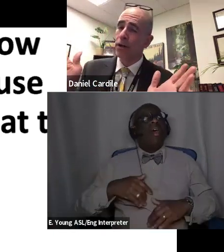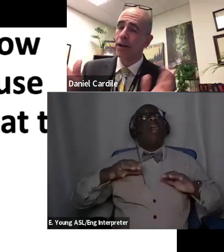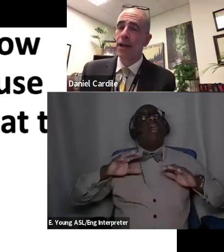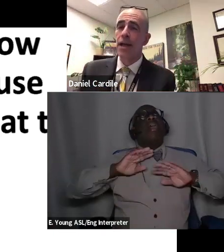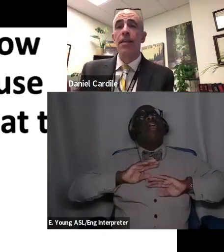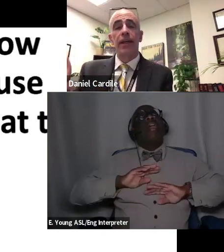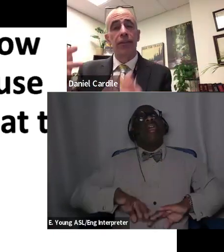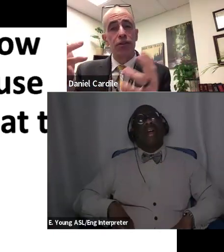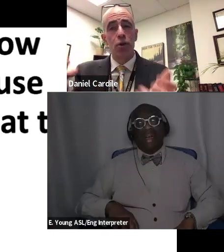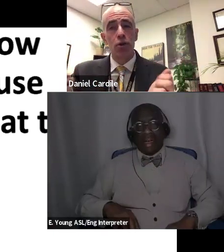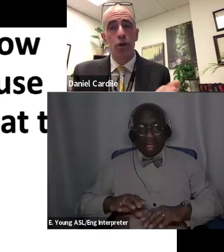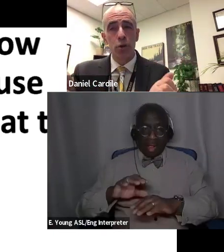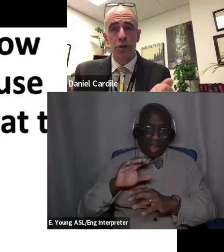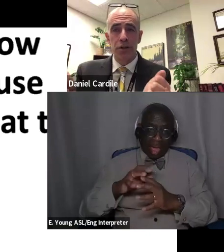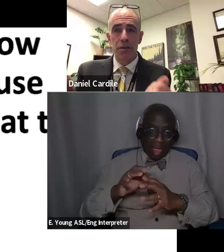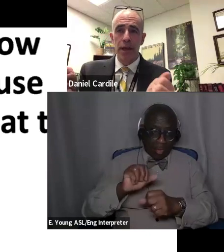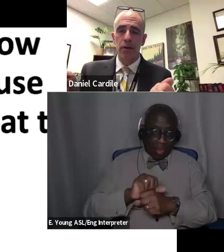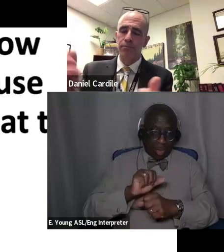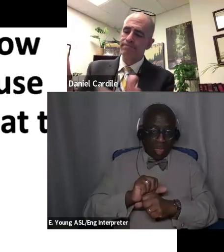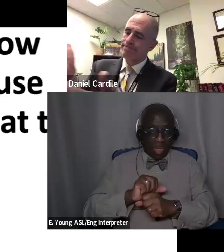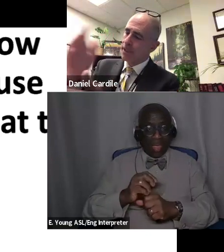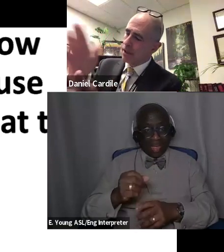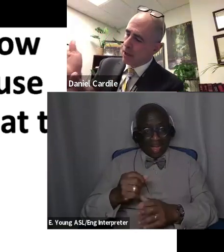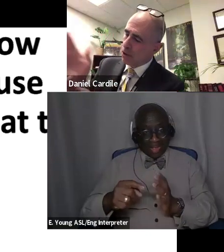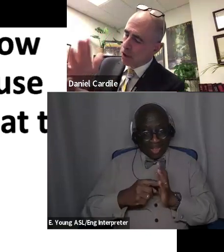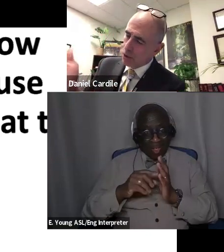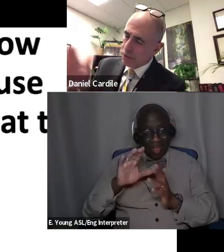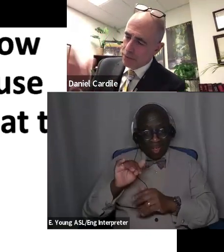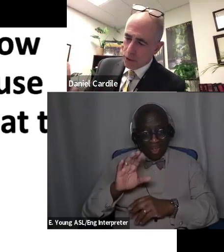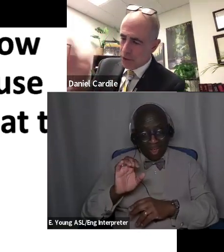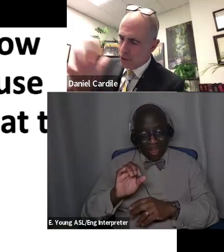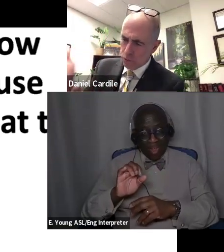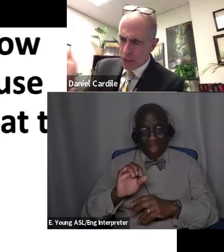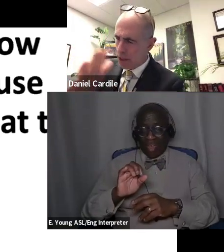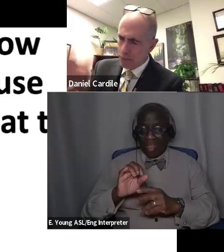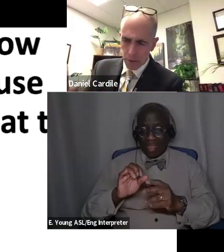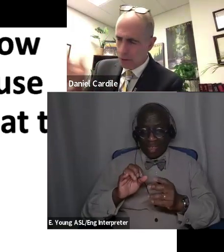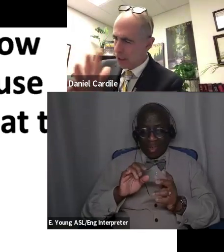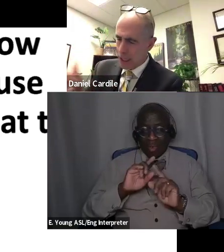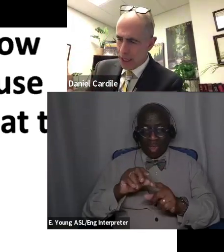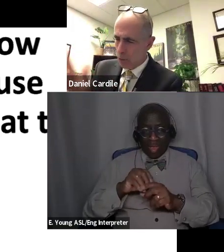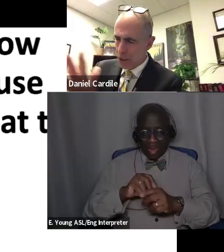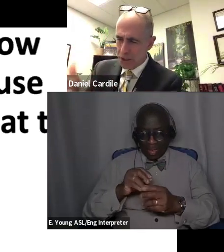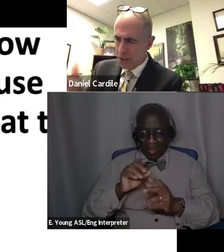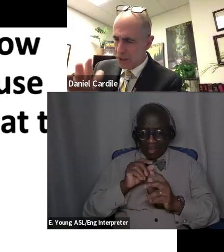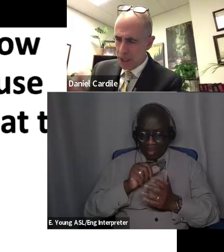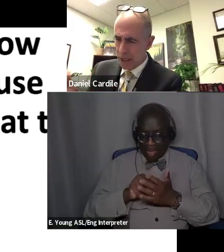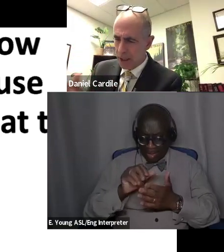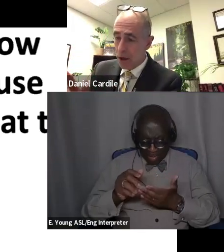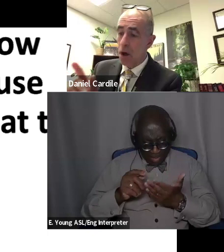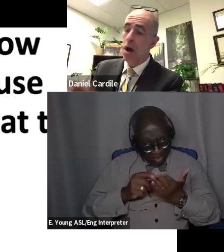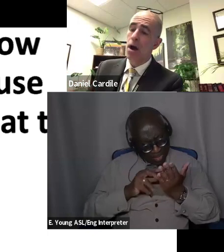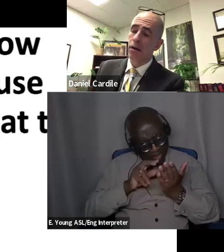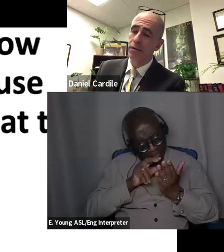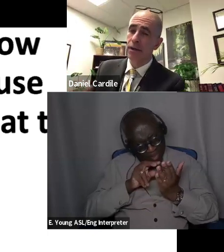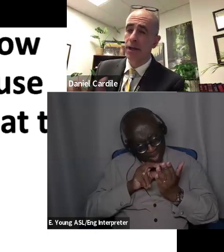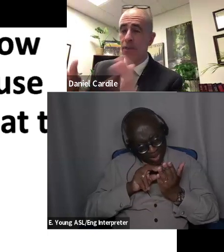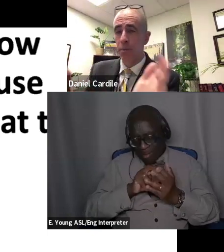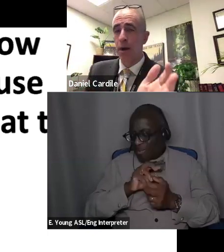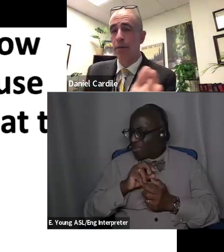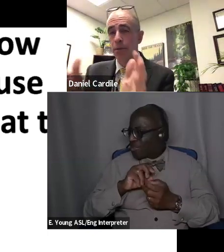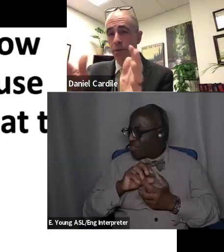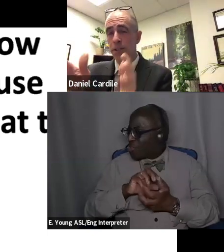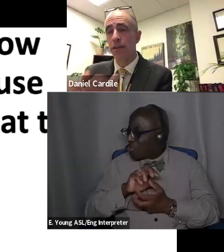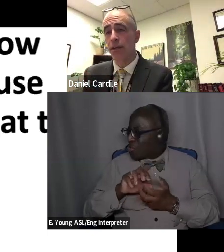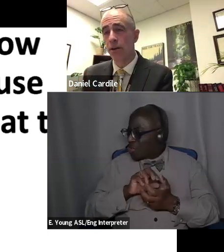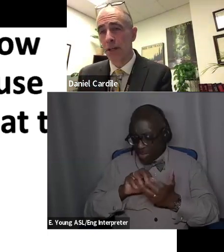a lot of work. They get the show cause orders in the mail. They're a little confusing. You read them, okay, what does this say? Ah, at